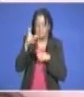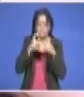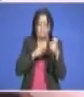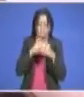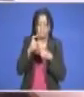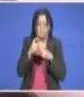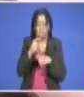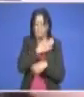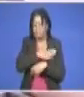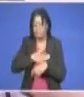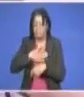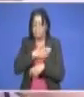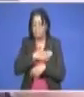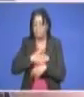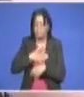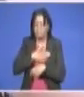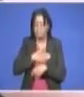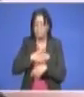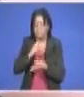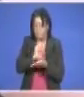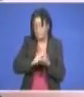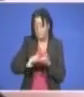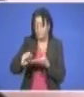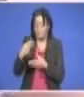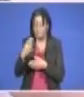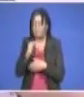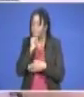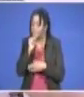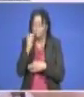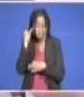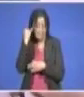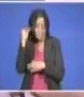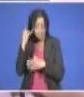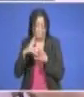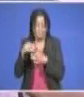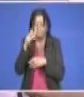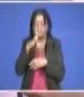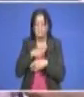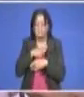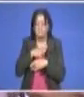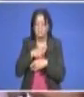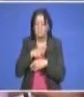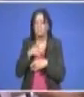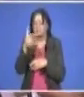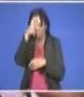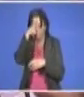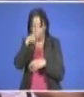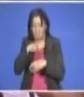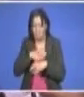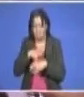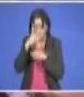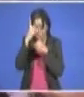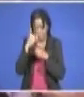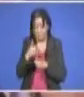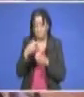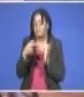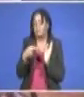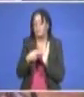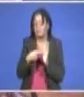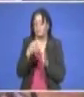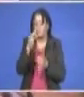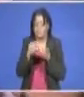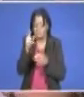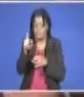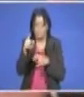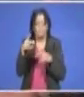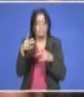Please sign up. Now, it wasn't an idea of the women. The women didn't come up with this. The men came up with this. So, if you